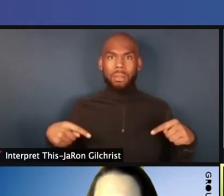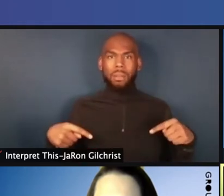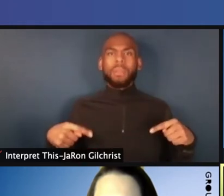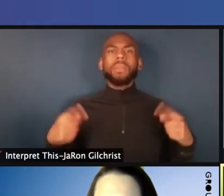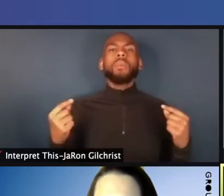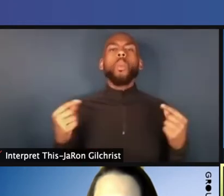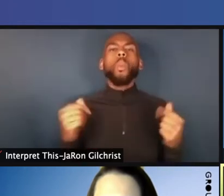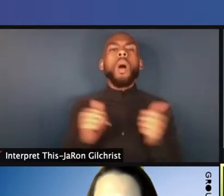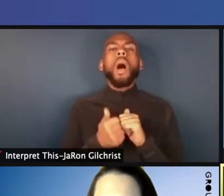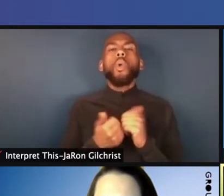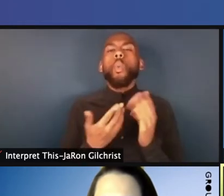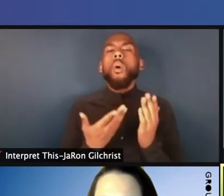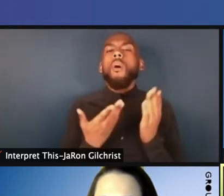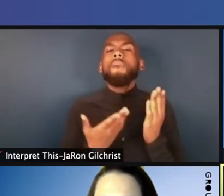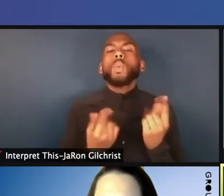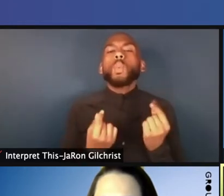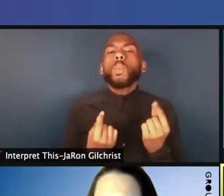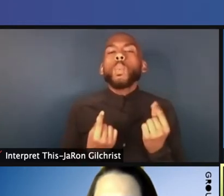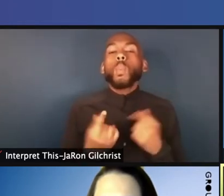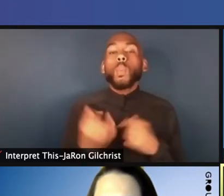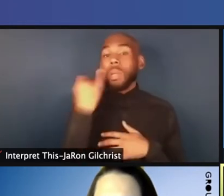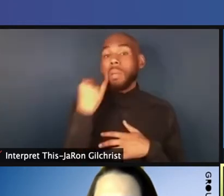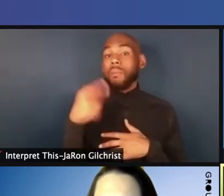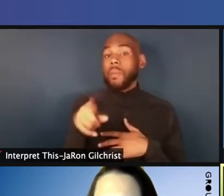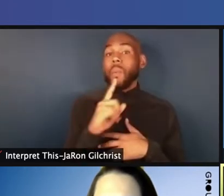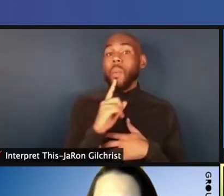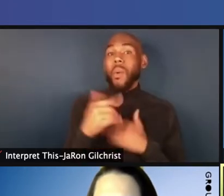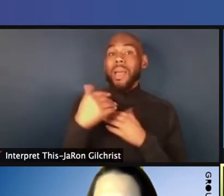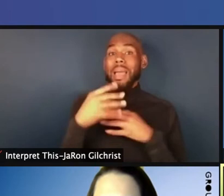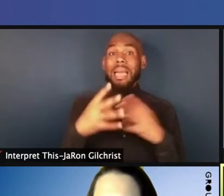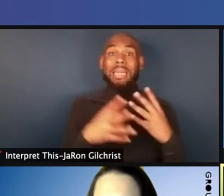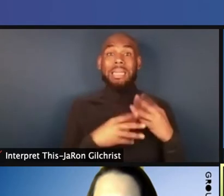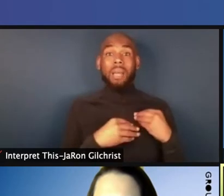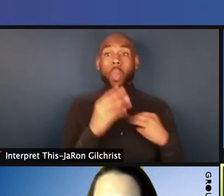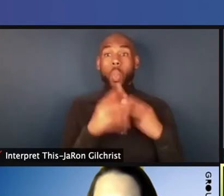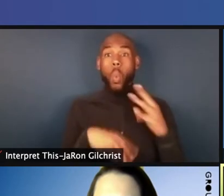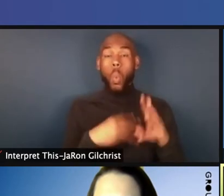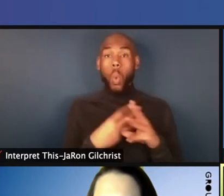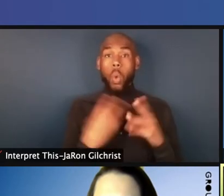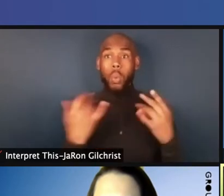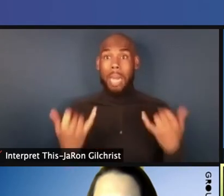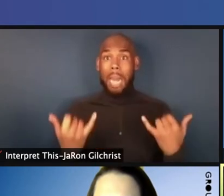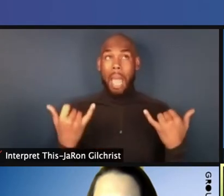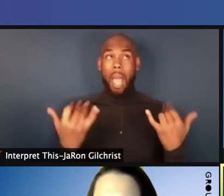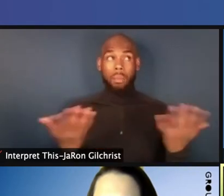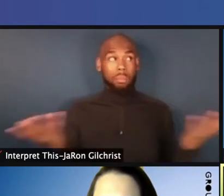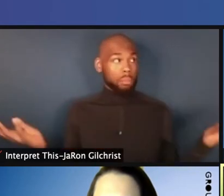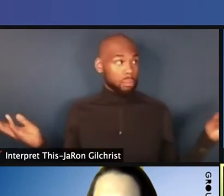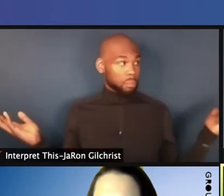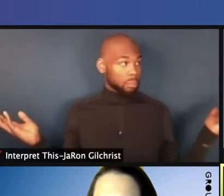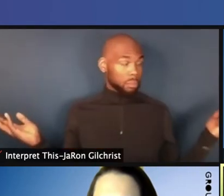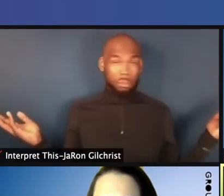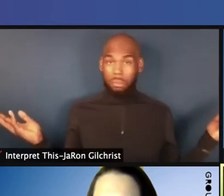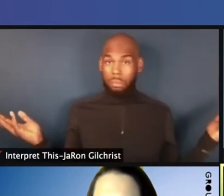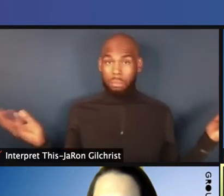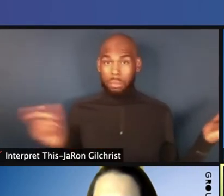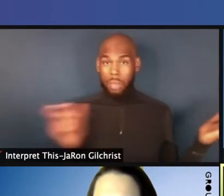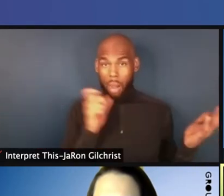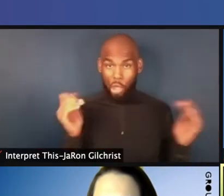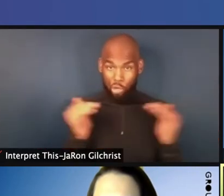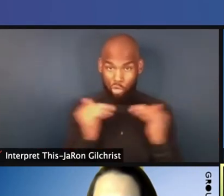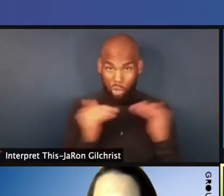space? Because if you are accepting that the world as it stands now is not just, keeping your